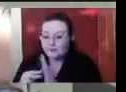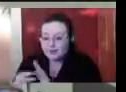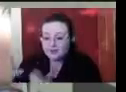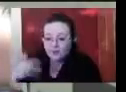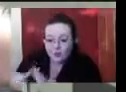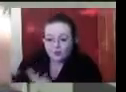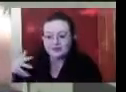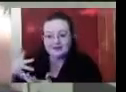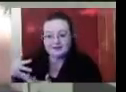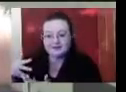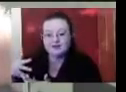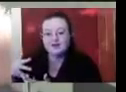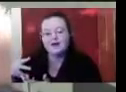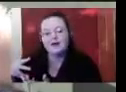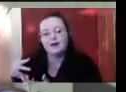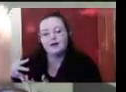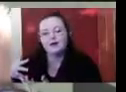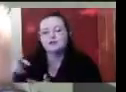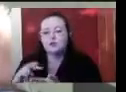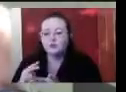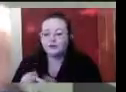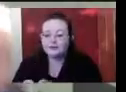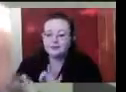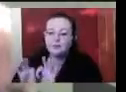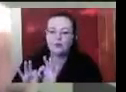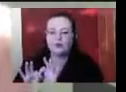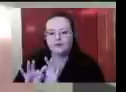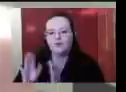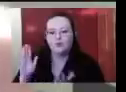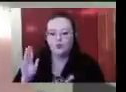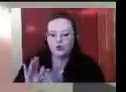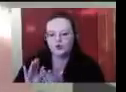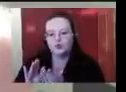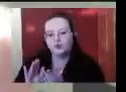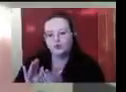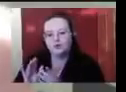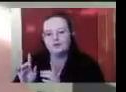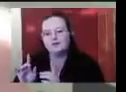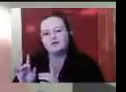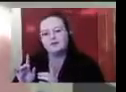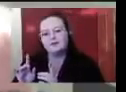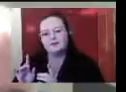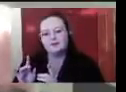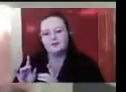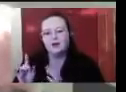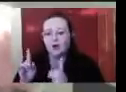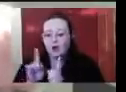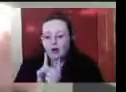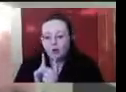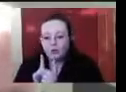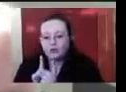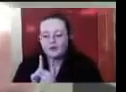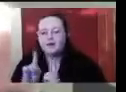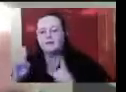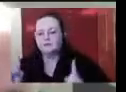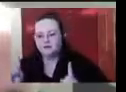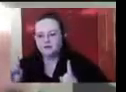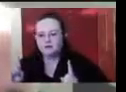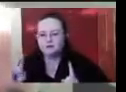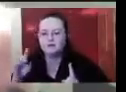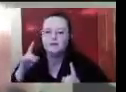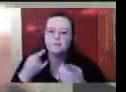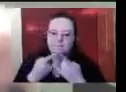your contacts by doing other things, such as making sure that there's physical distancing happening in those environments and masking as